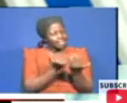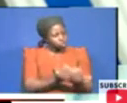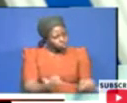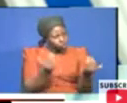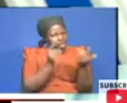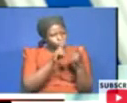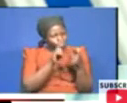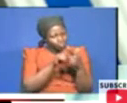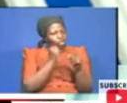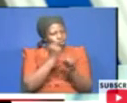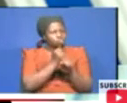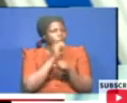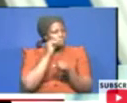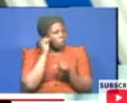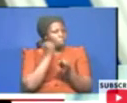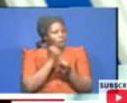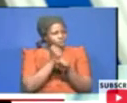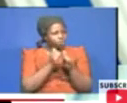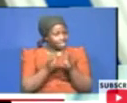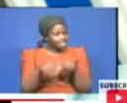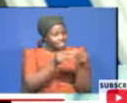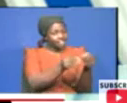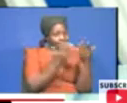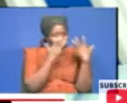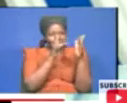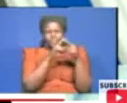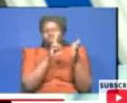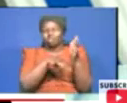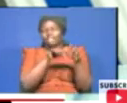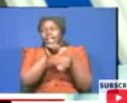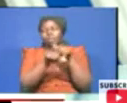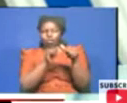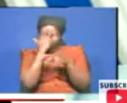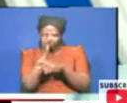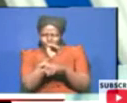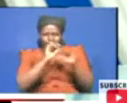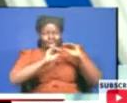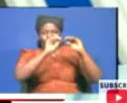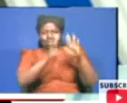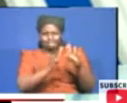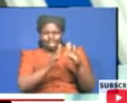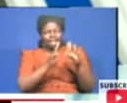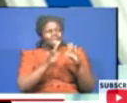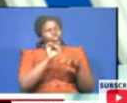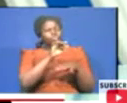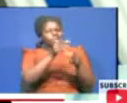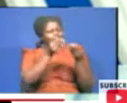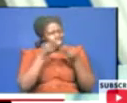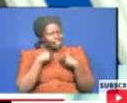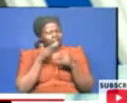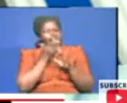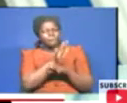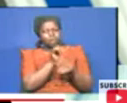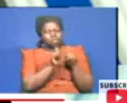to undertake some assignments that have been given to the kids. Mm. But what about, because you're a teacher, what is the feedback you're getting from those parents who